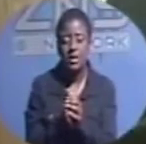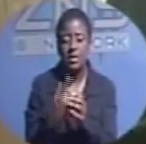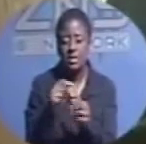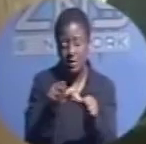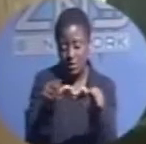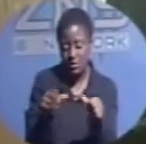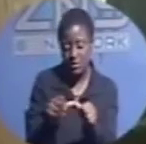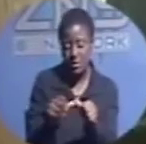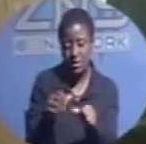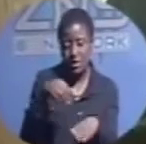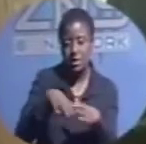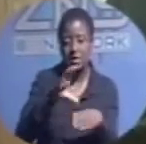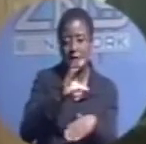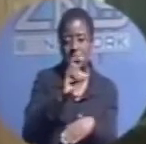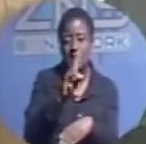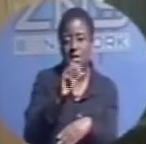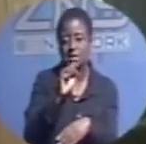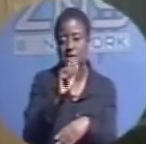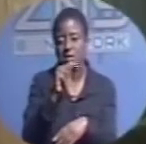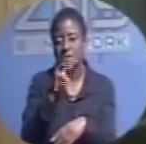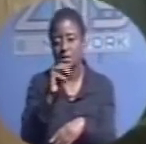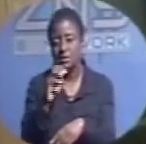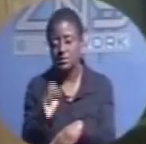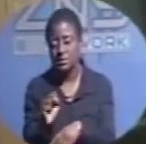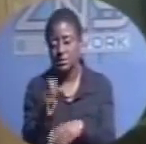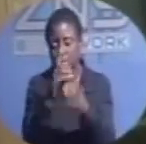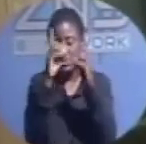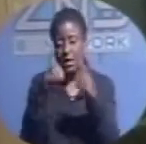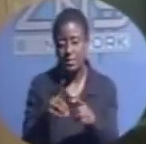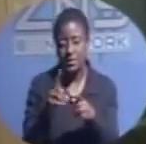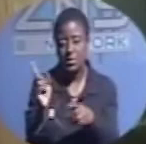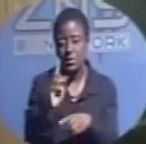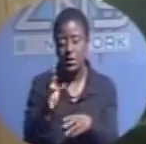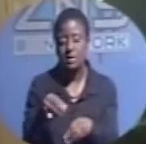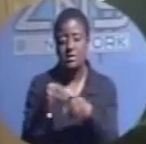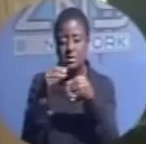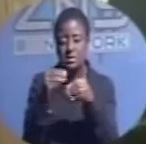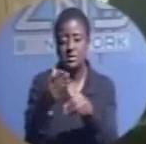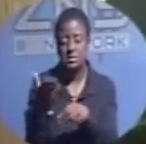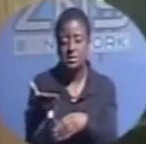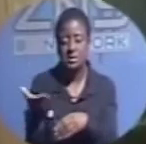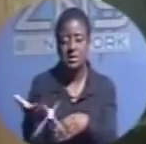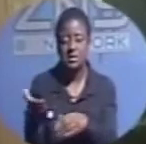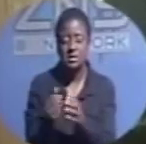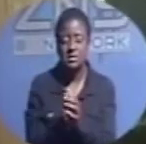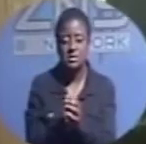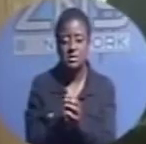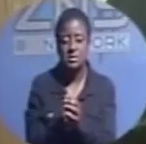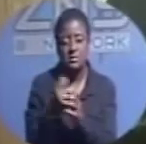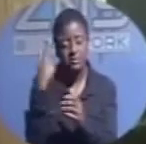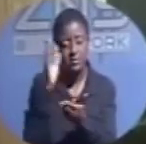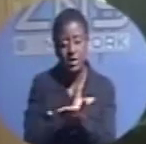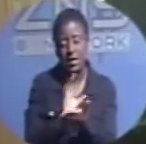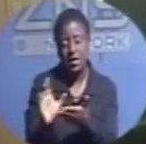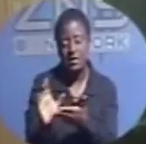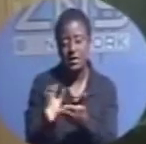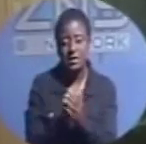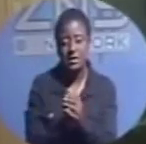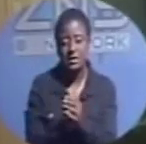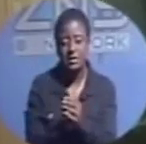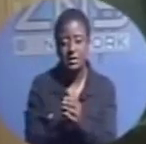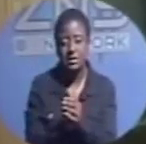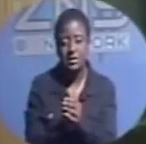these goods in Nassau, where these goods would be exempt, is the aided industry section. And so the importer of the raw